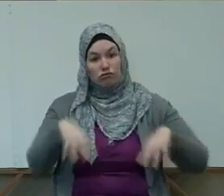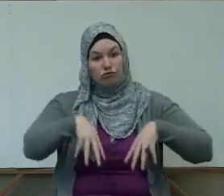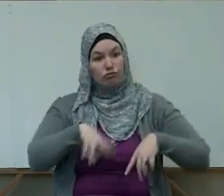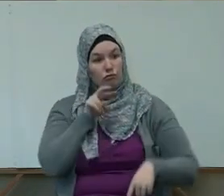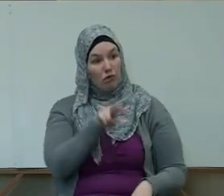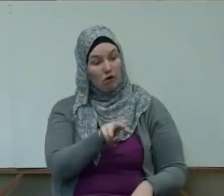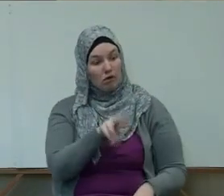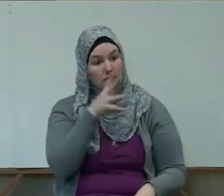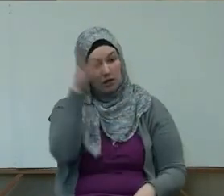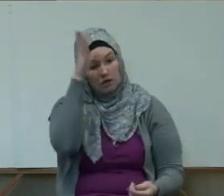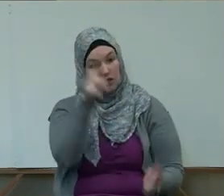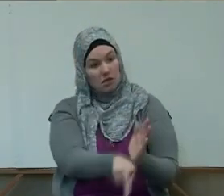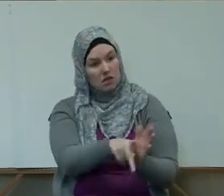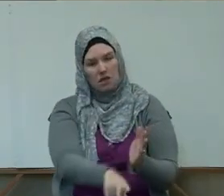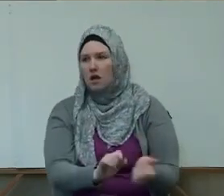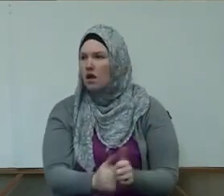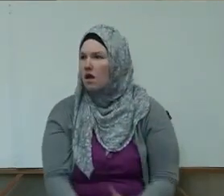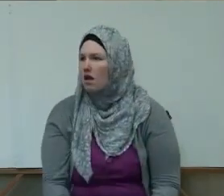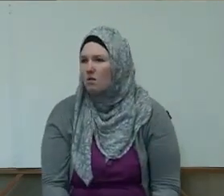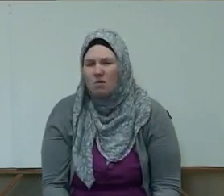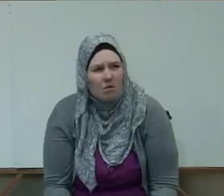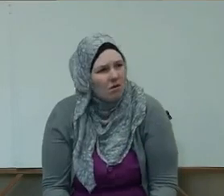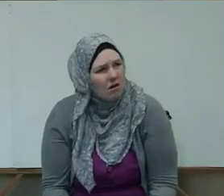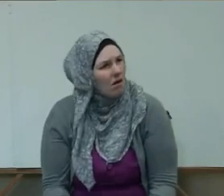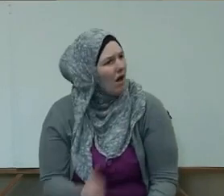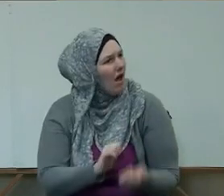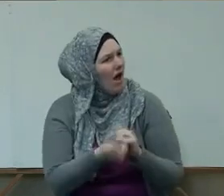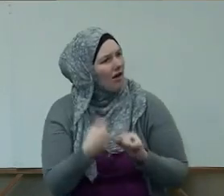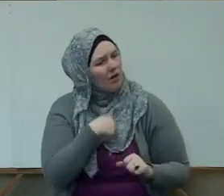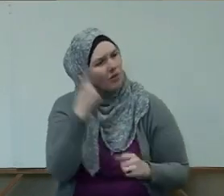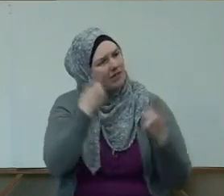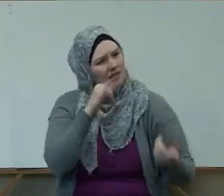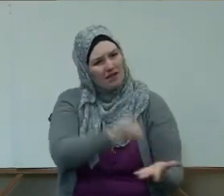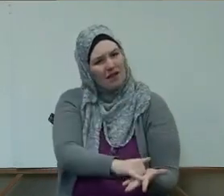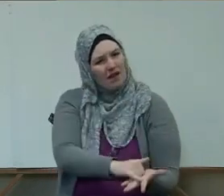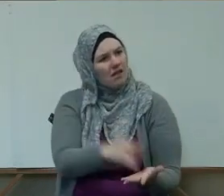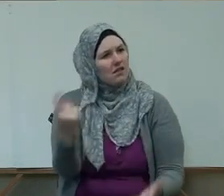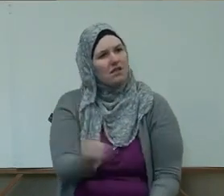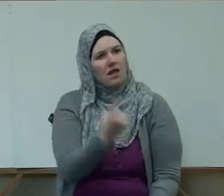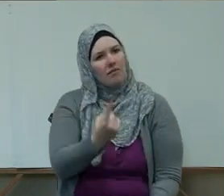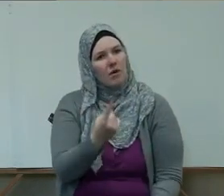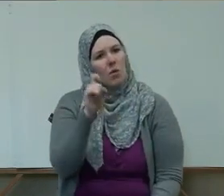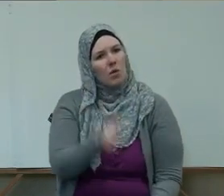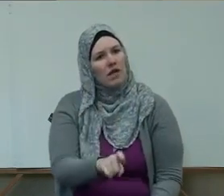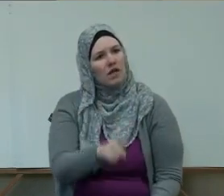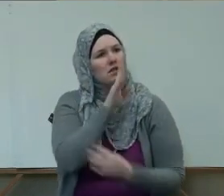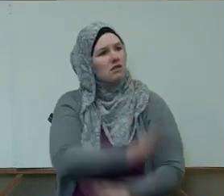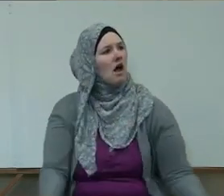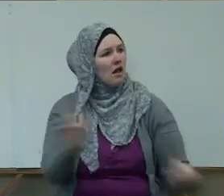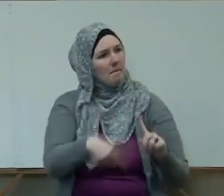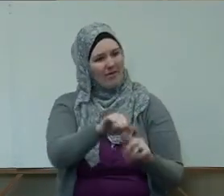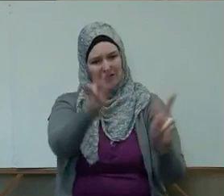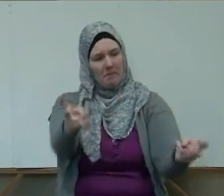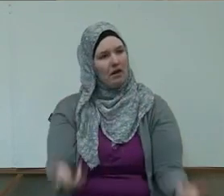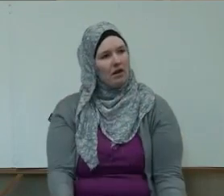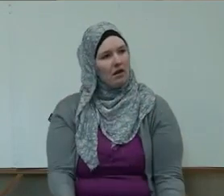of their own parents. How so? How could we consider this to be something we can stay silent on?